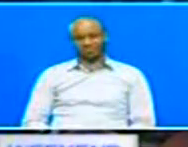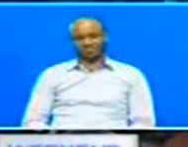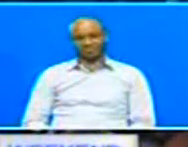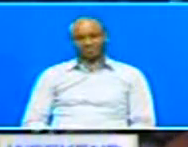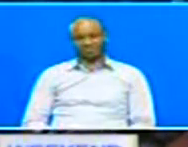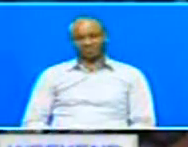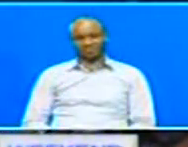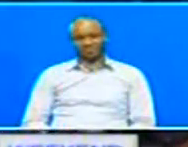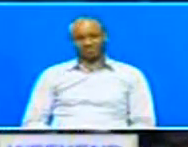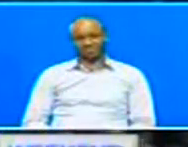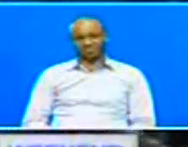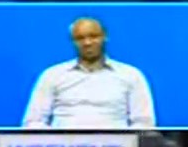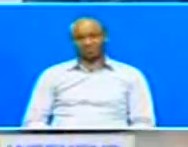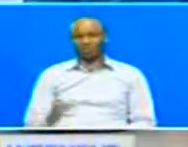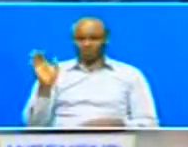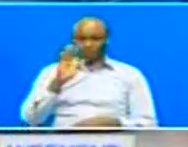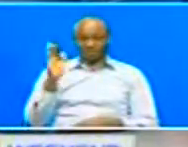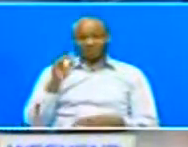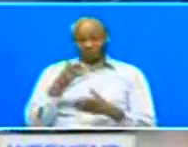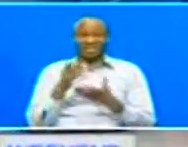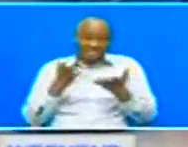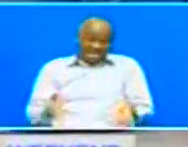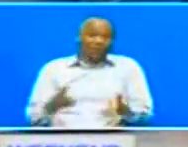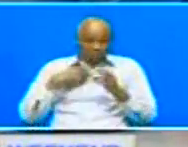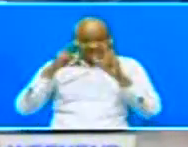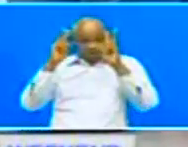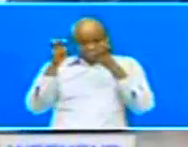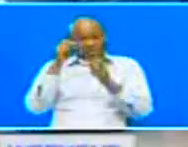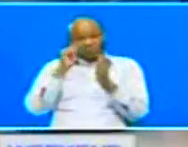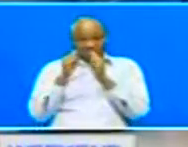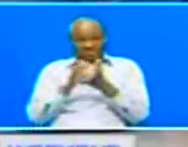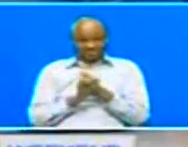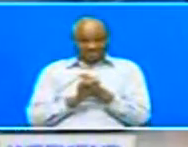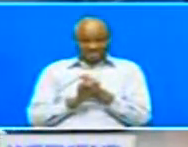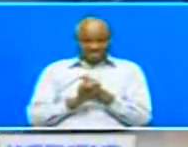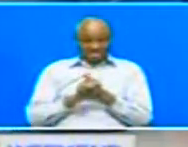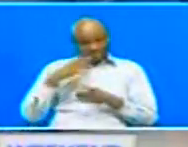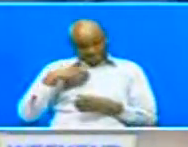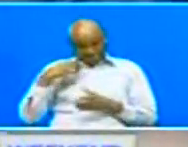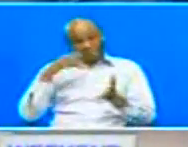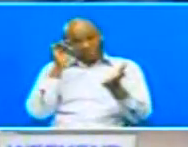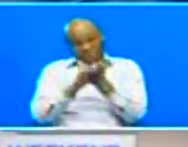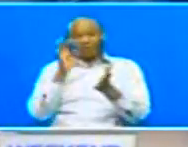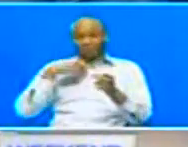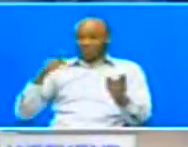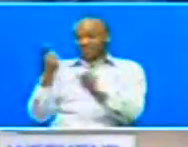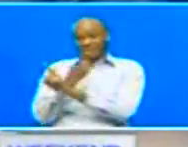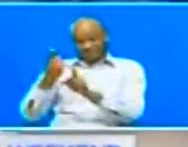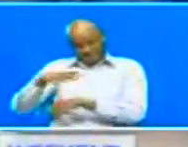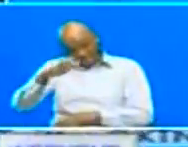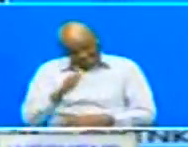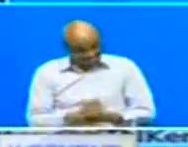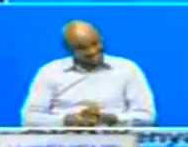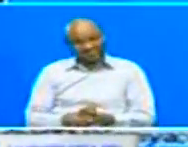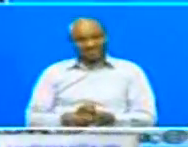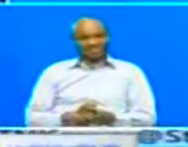hey. Goodbye. Now that we are on the topic of taking people out of places they really want to